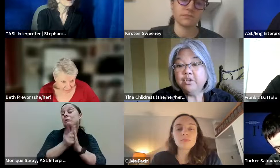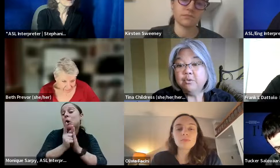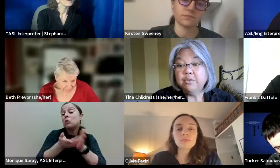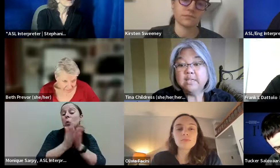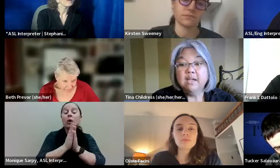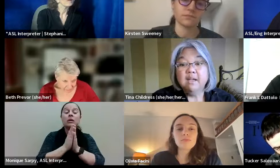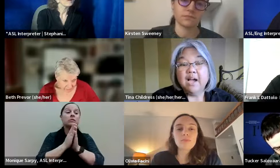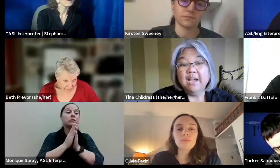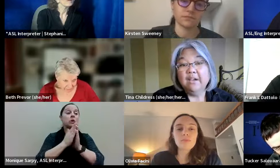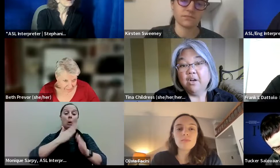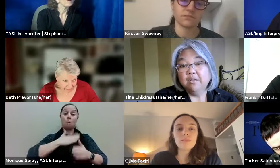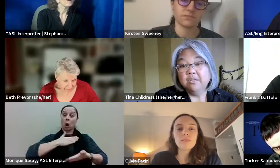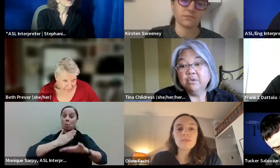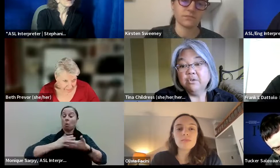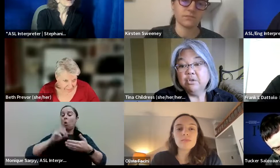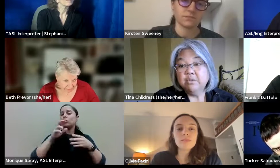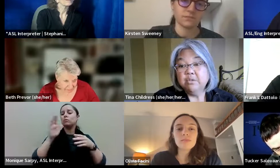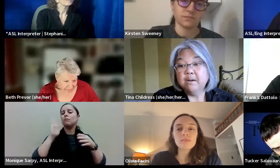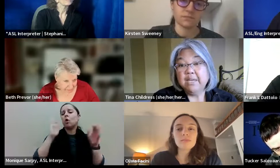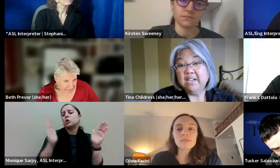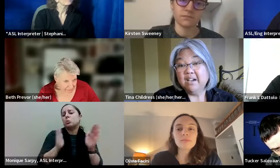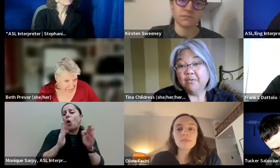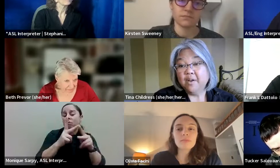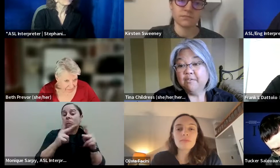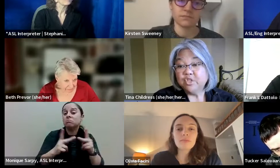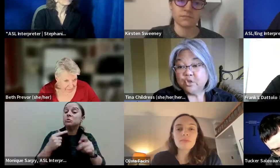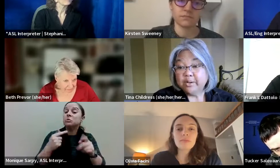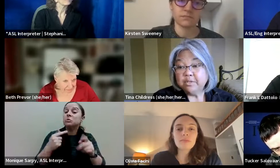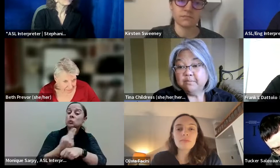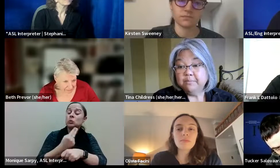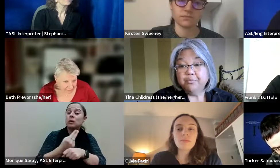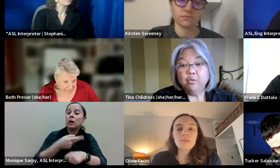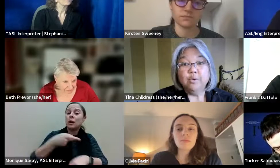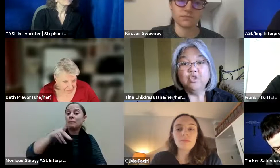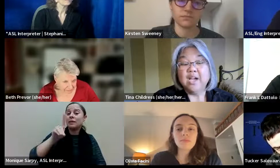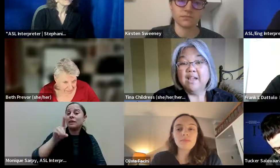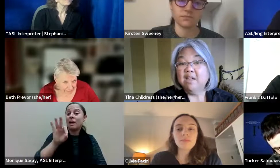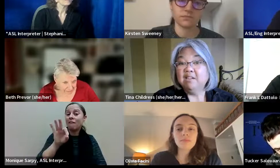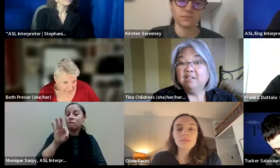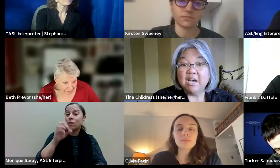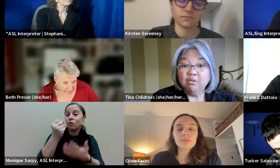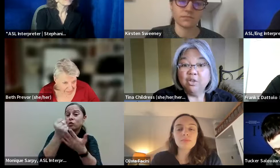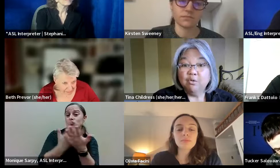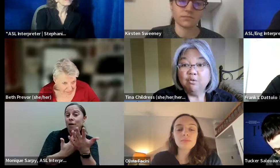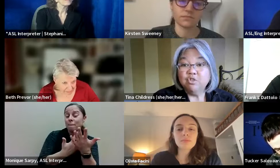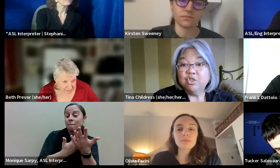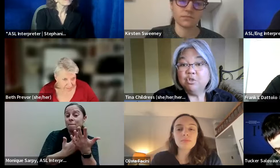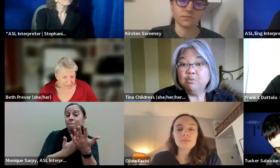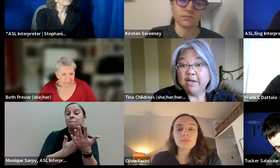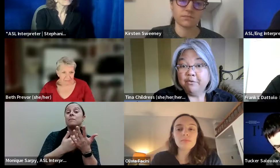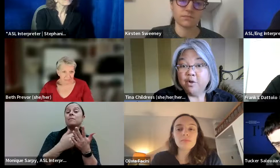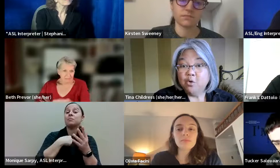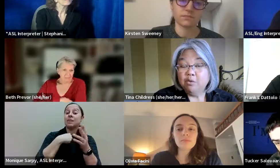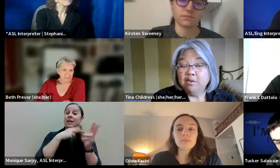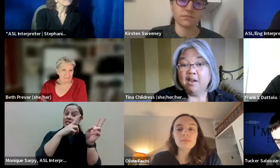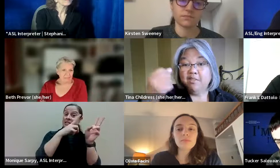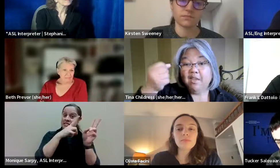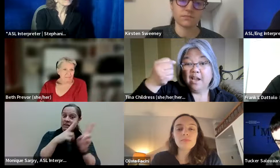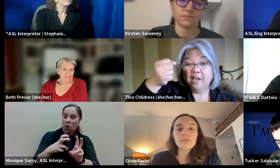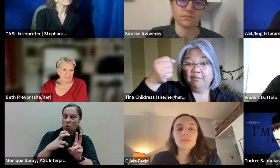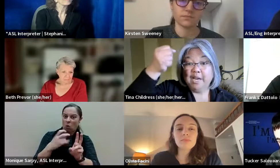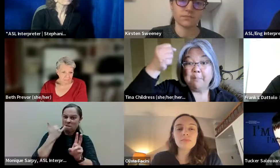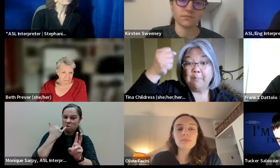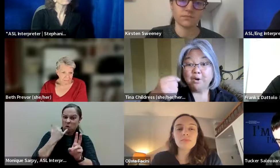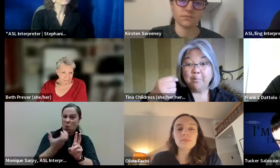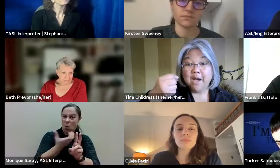small venues, I have also used a PDF of the script, which I then download to my phone. And